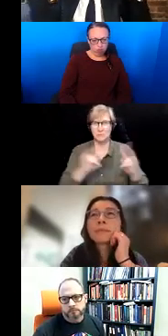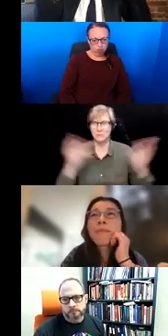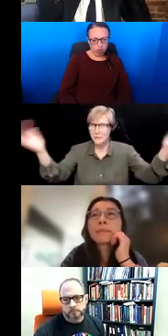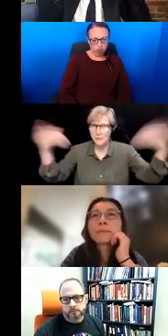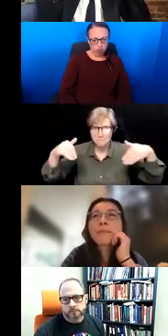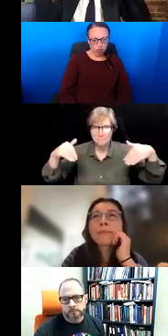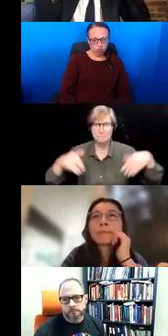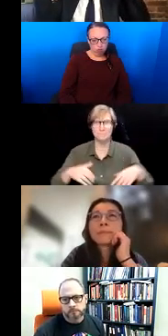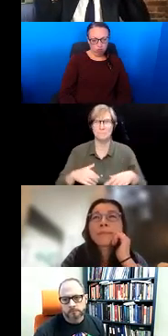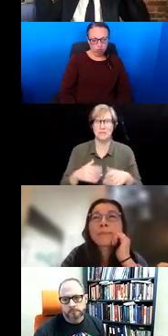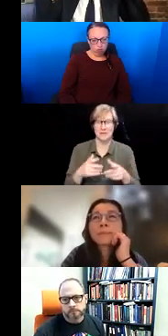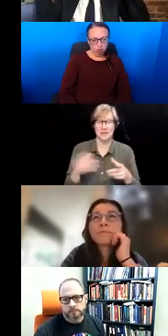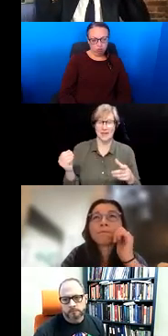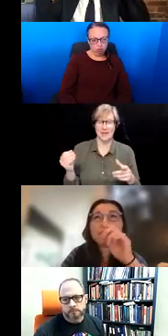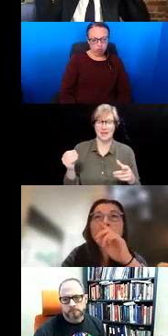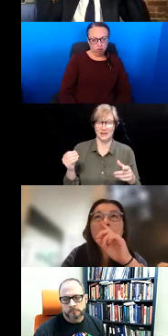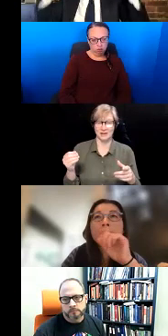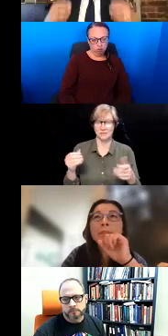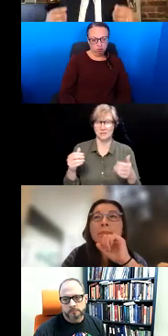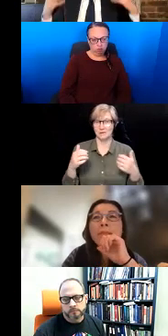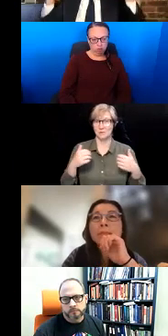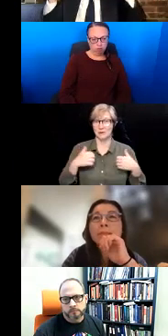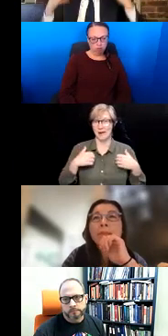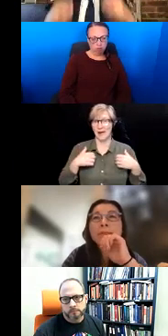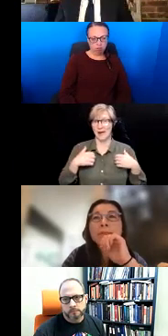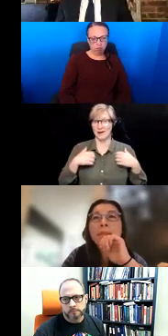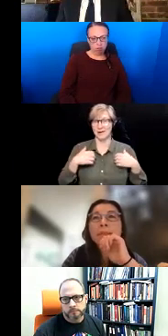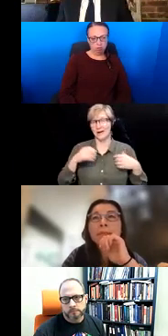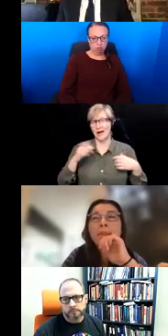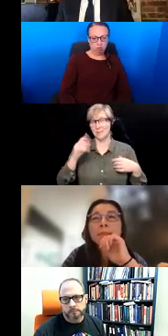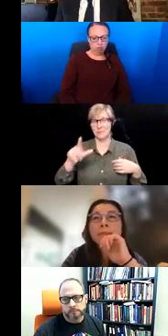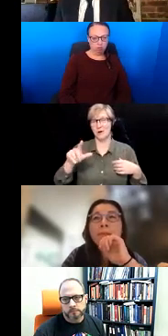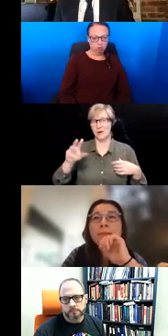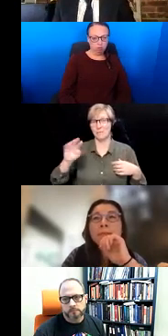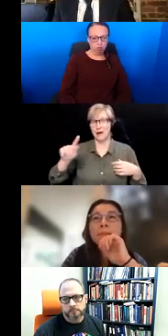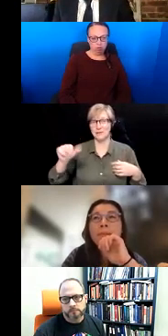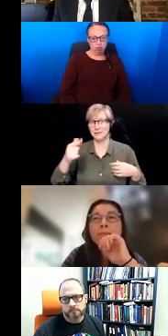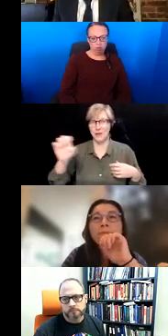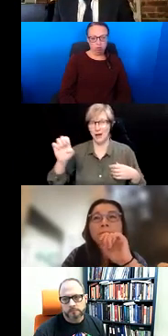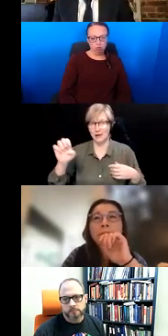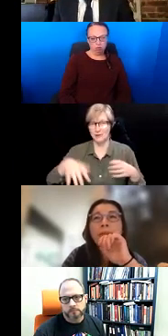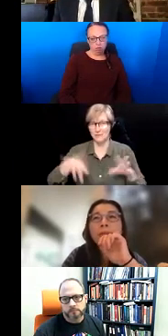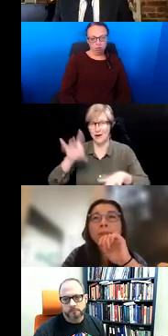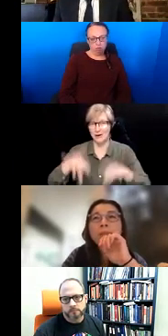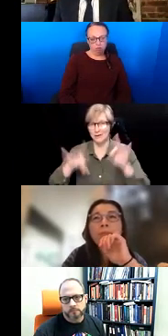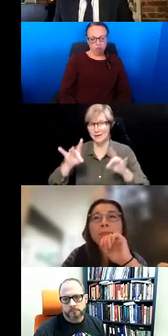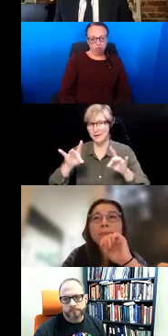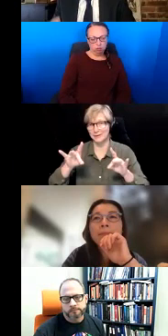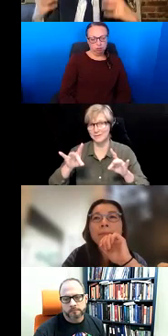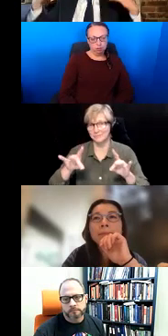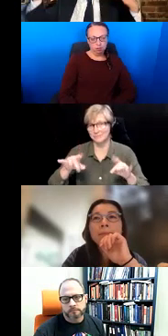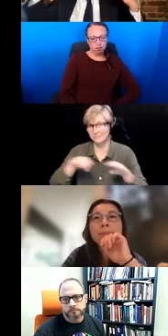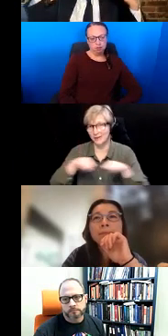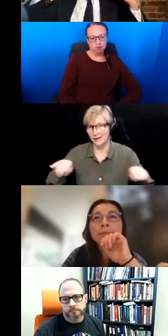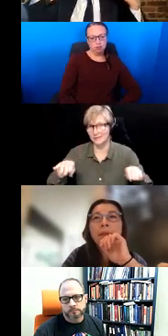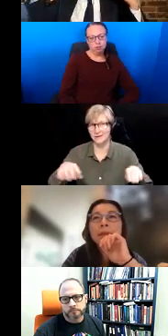actually subjected them to a optimal montage finding phase. We were pretty agnostic in early days about